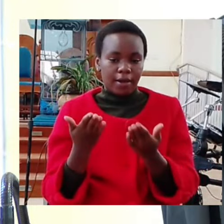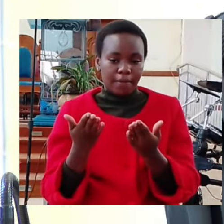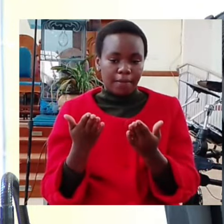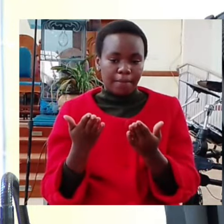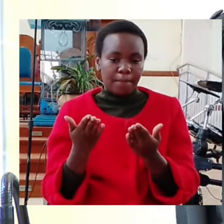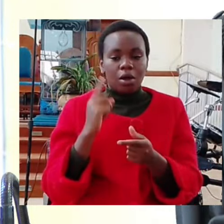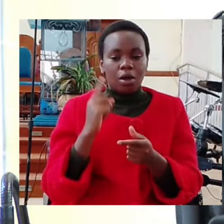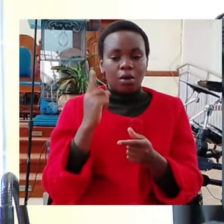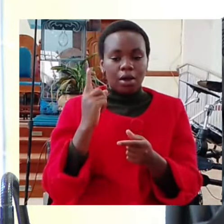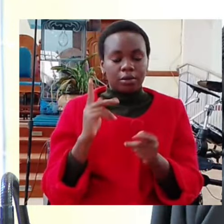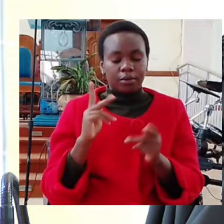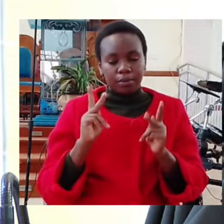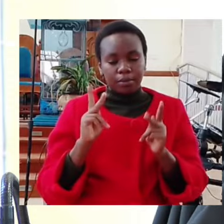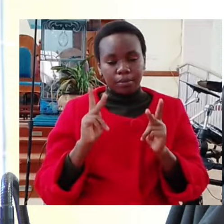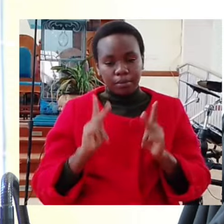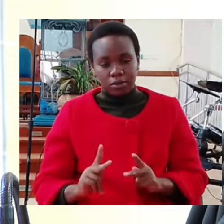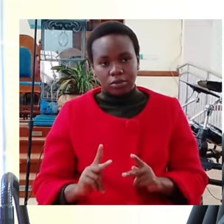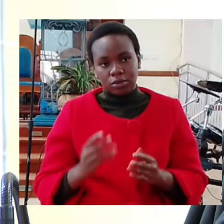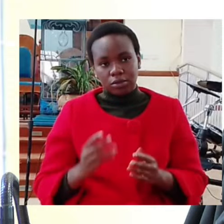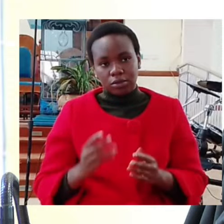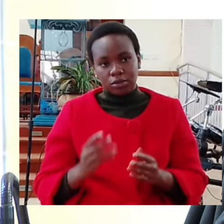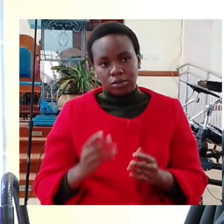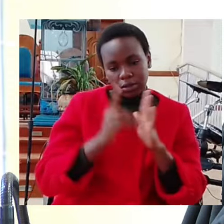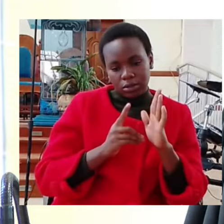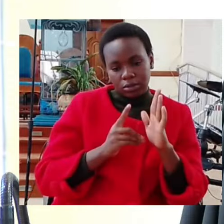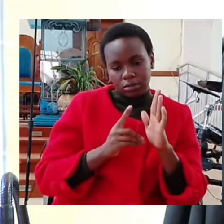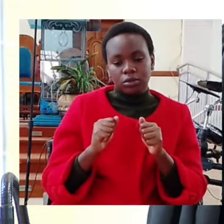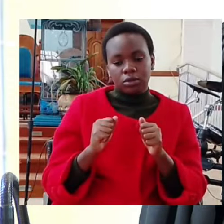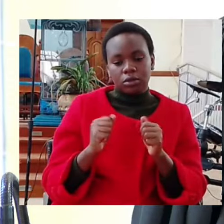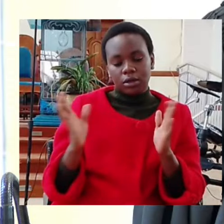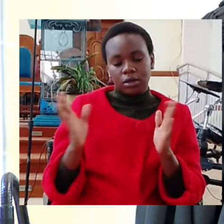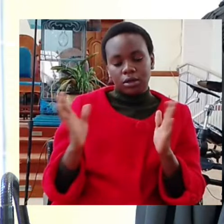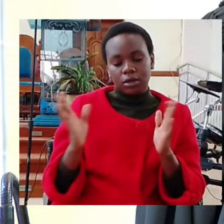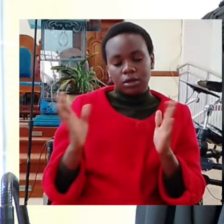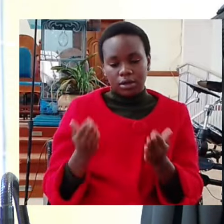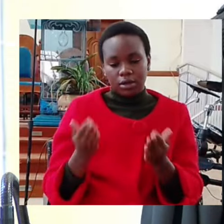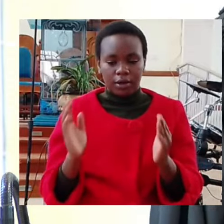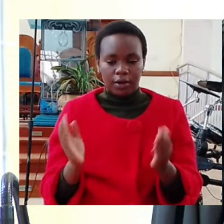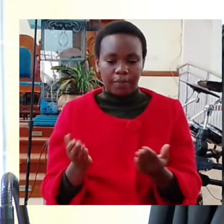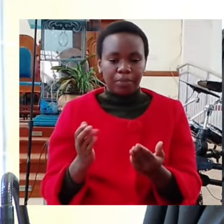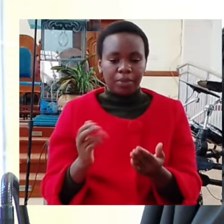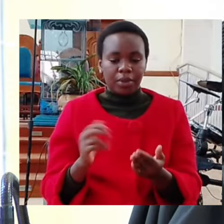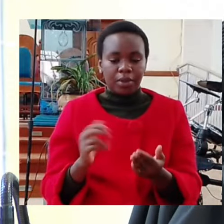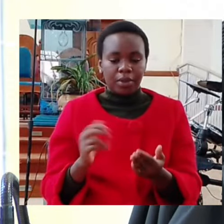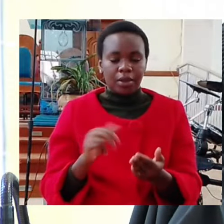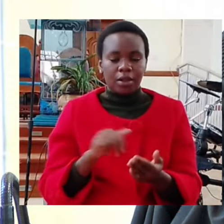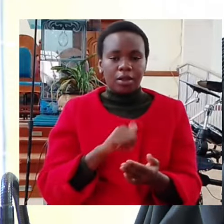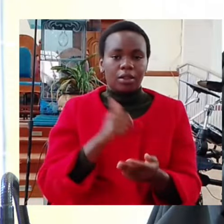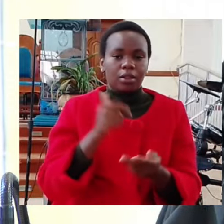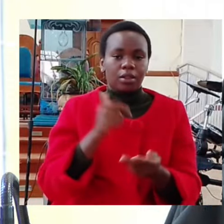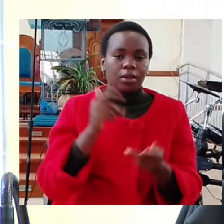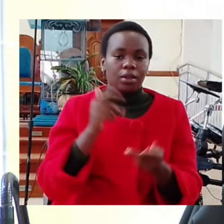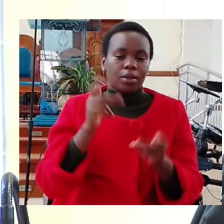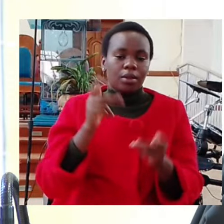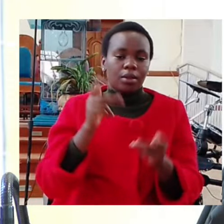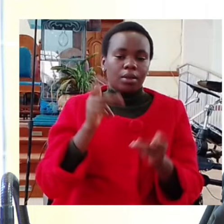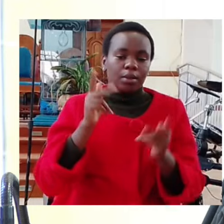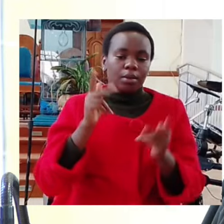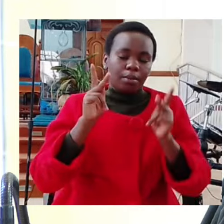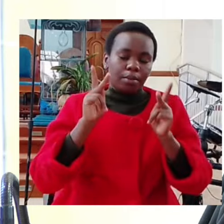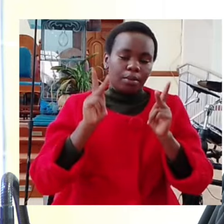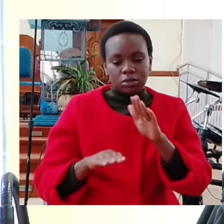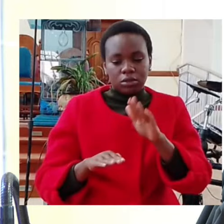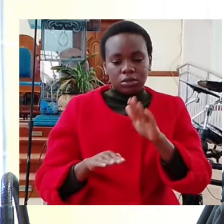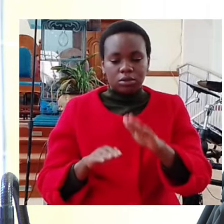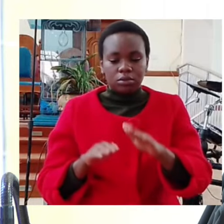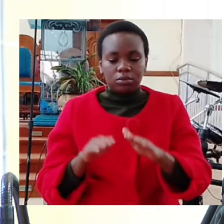thi, tugoka tugatuika maguru make. Hindi iria umwe witu atarahota gukinyukia, tugoka tukamunyitirira.